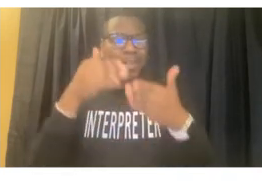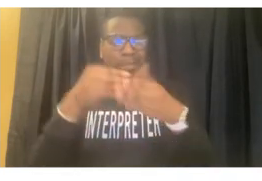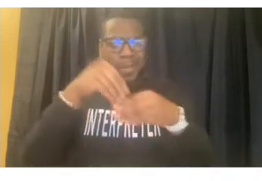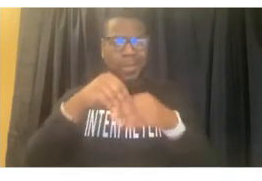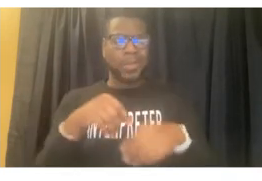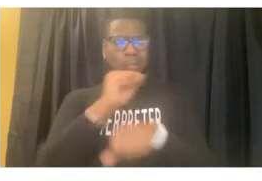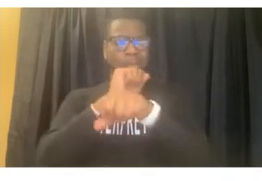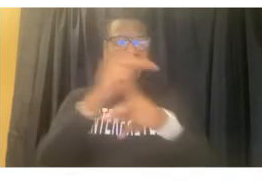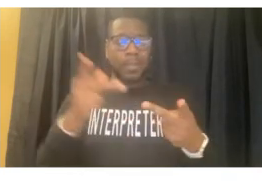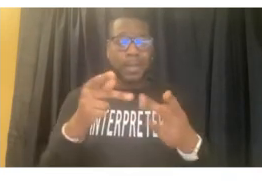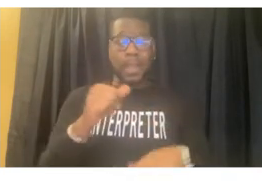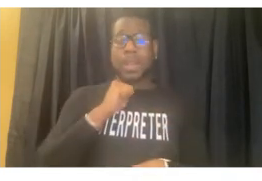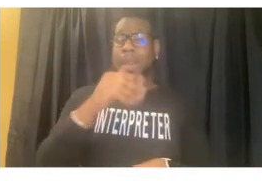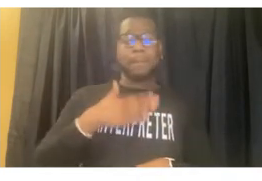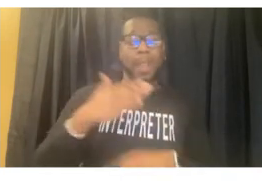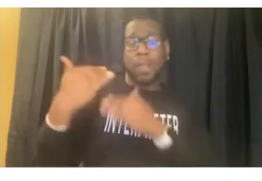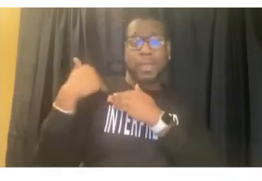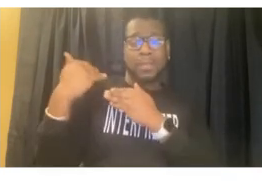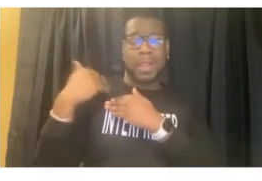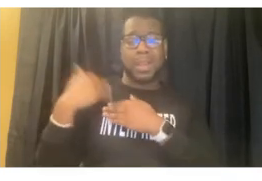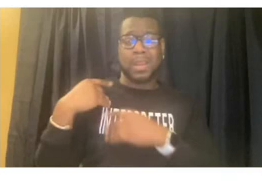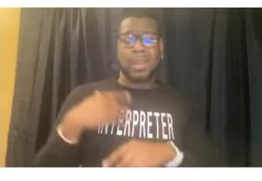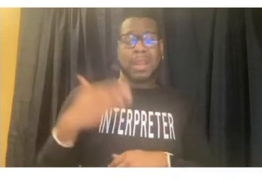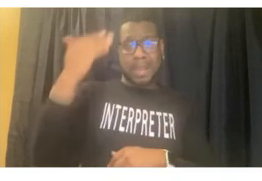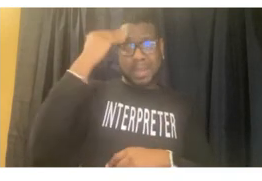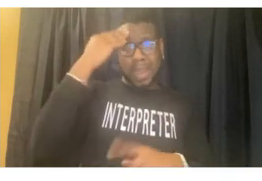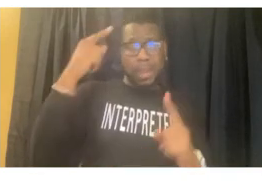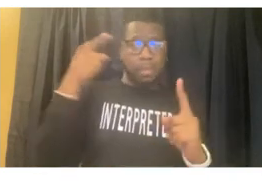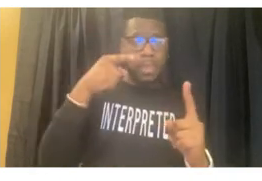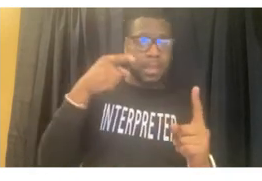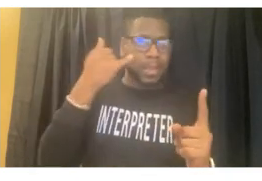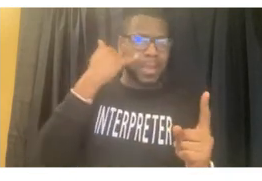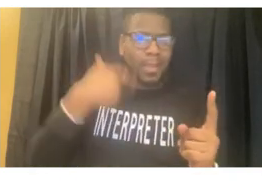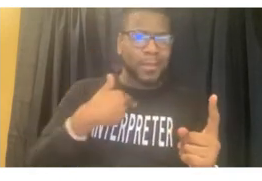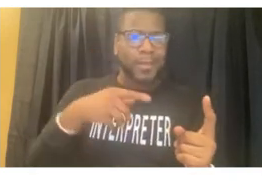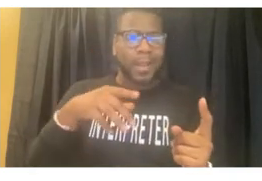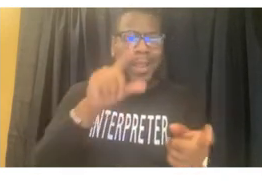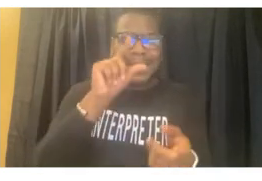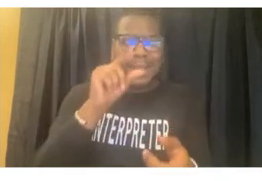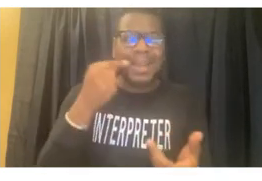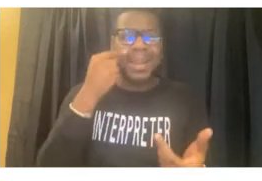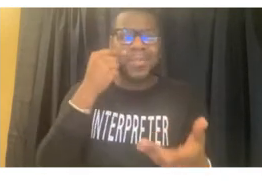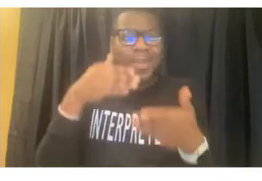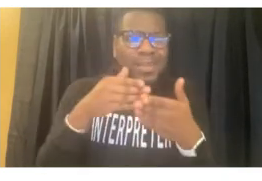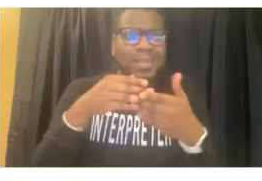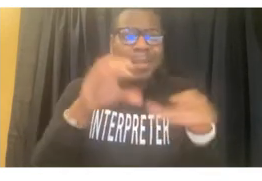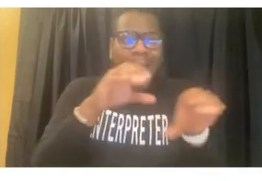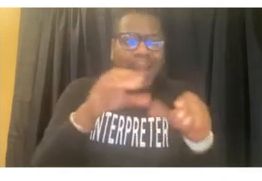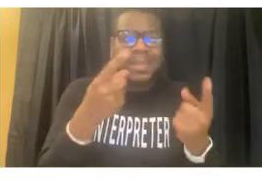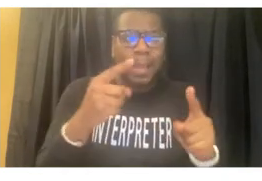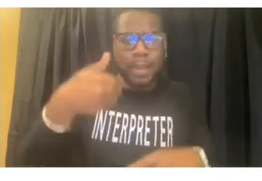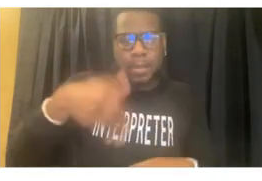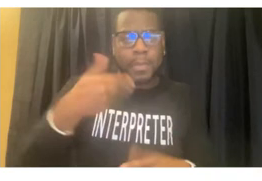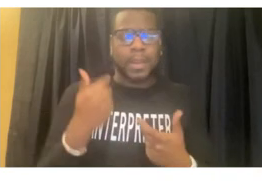point out if there are microaggressions happening to me. As white counterparts, as white